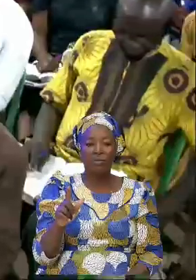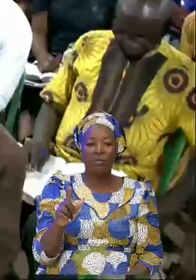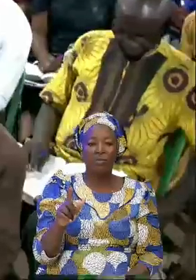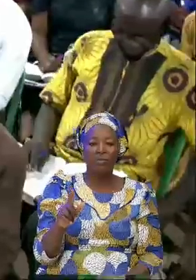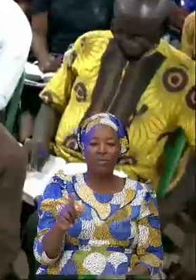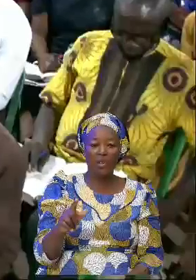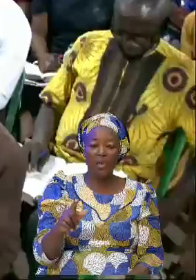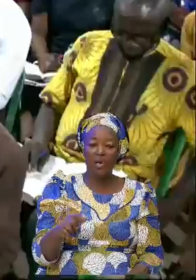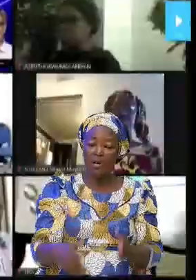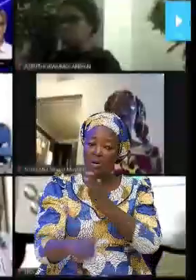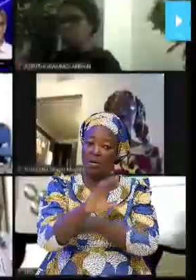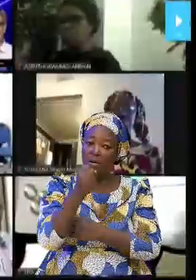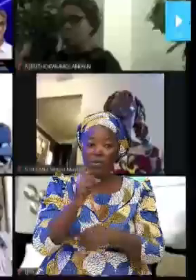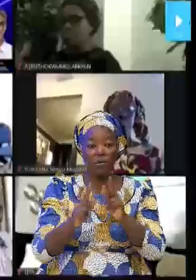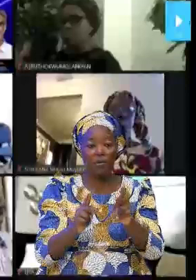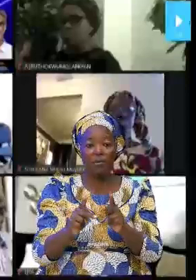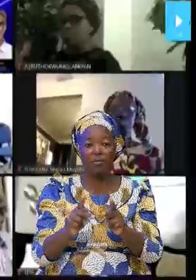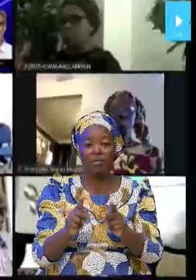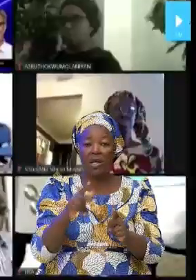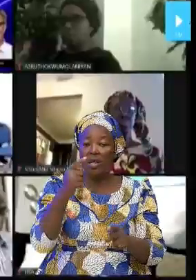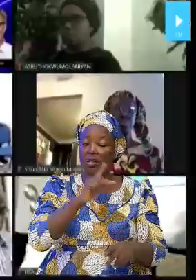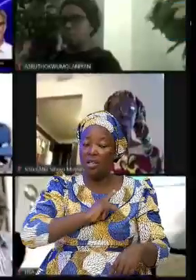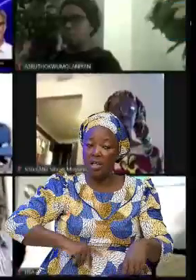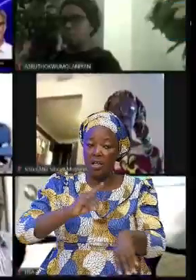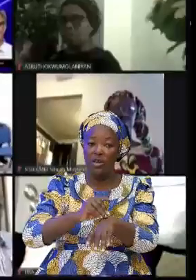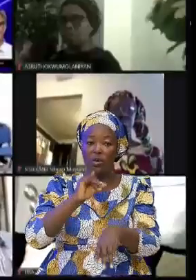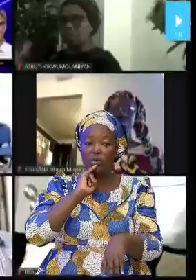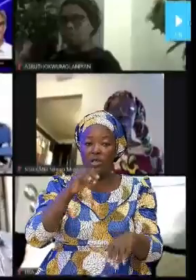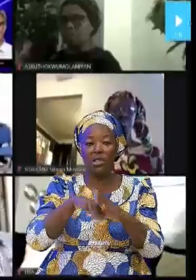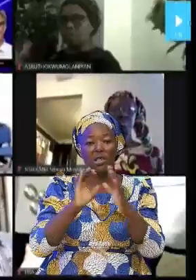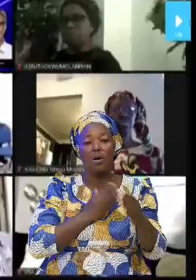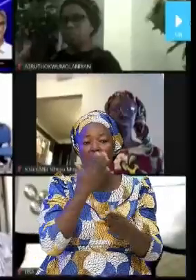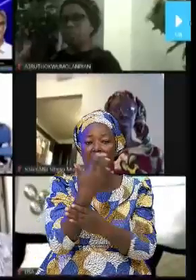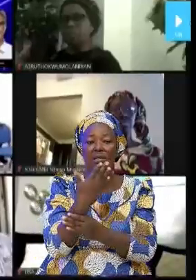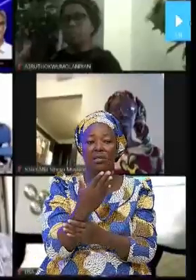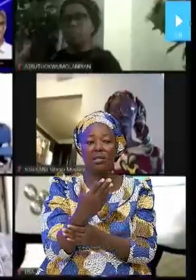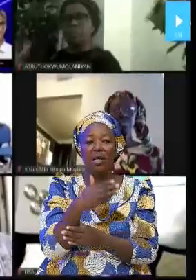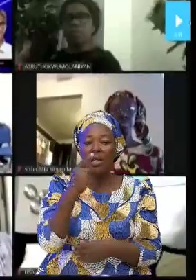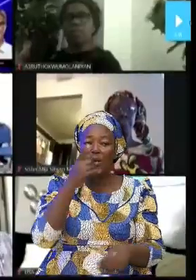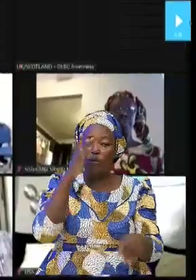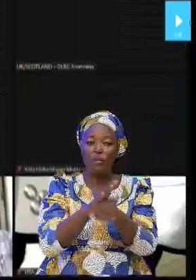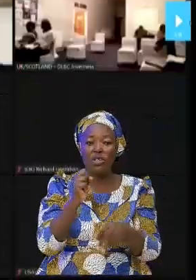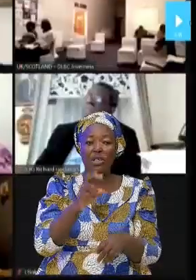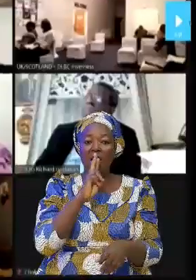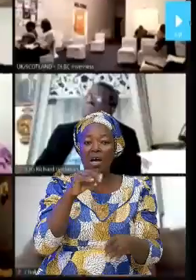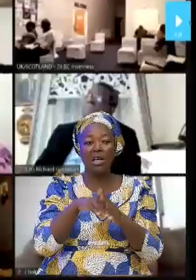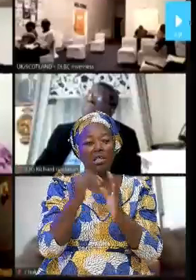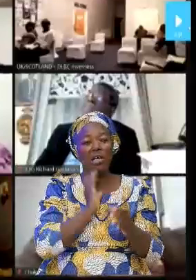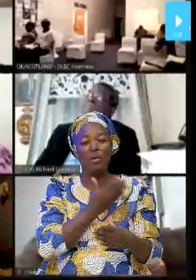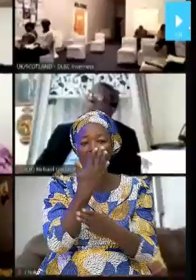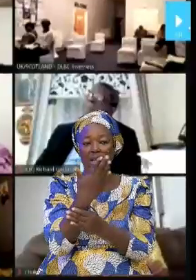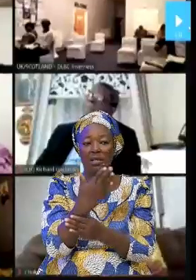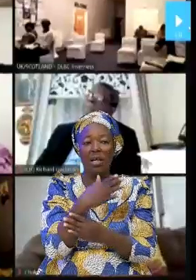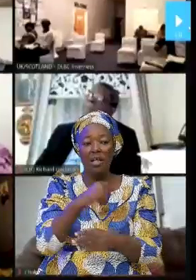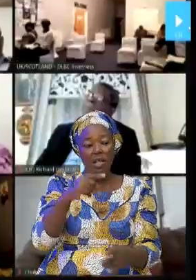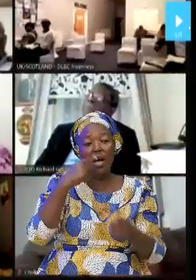God's people, the kingdom is in our hand. The promises are